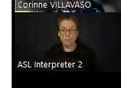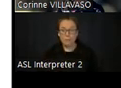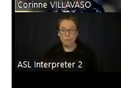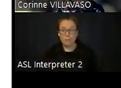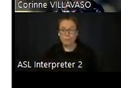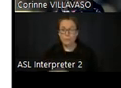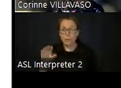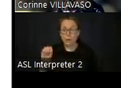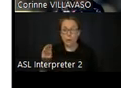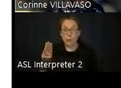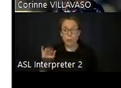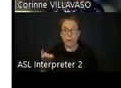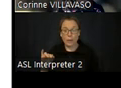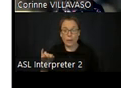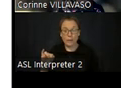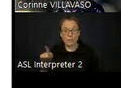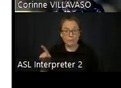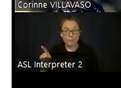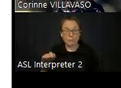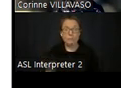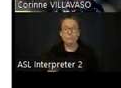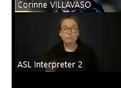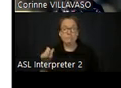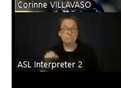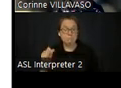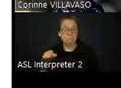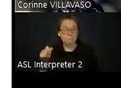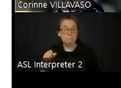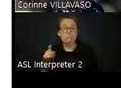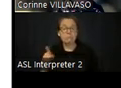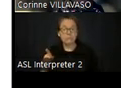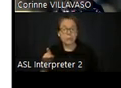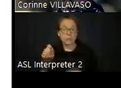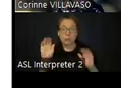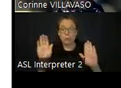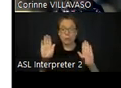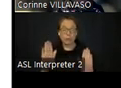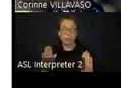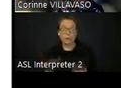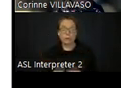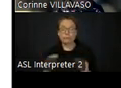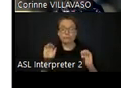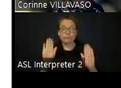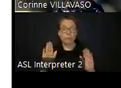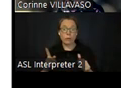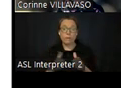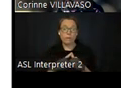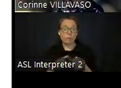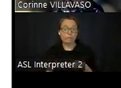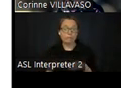Commissioner Obi, Co-Chair Obi. Yeah, no, I think that's definitely a great first start.